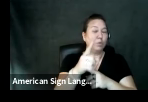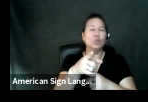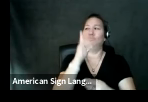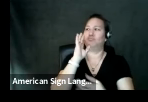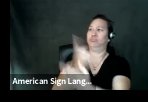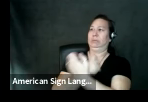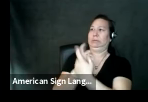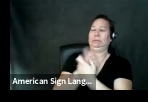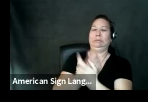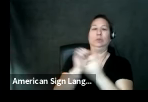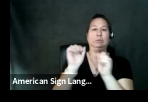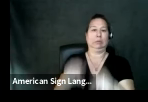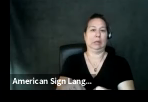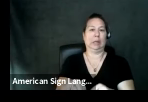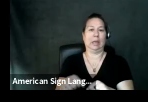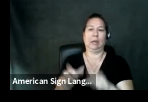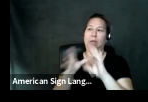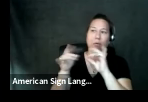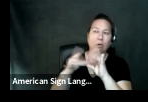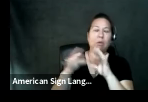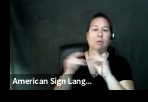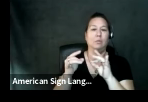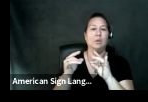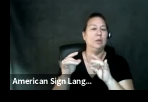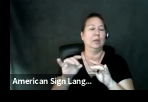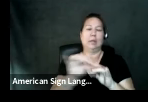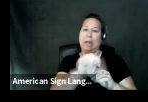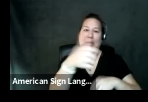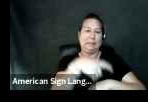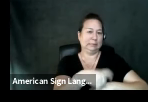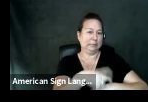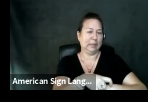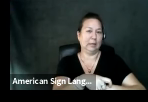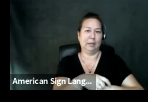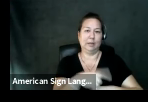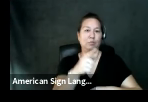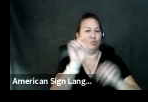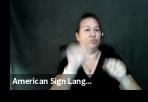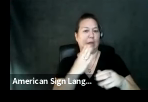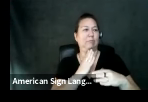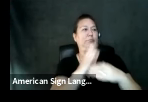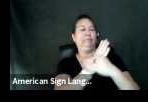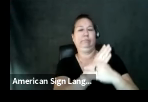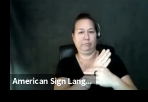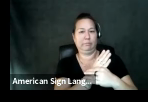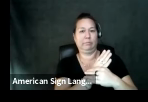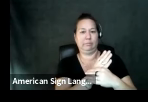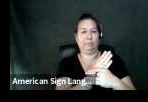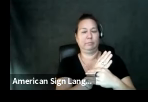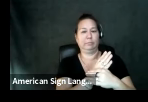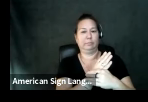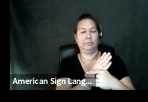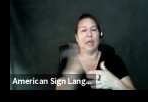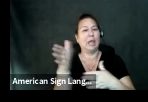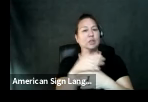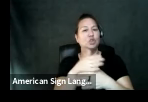just continue to say it over and over again. Always pause the IEP team. Please ask your questions, share your inputs.